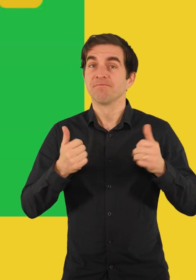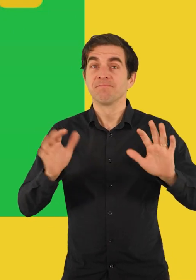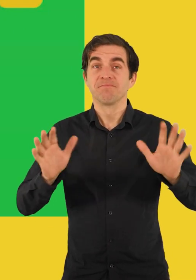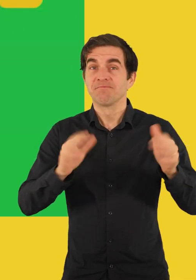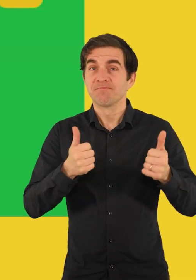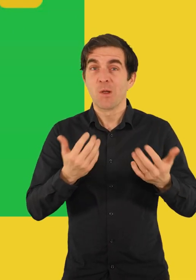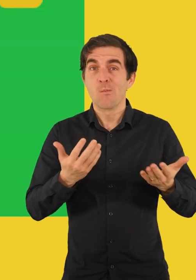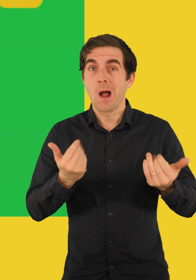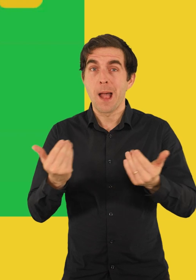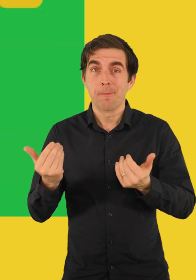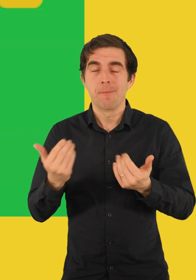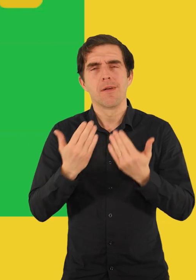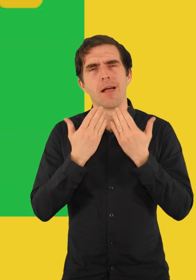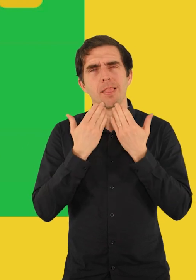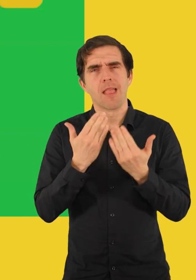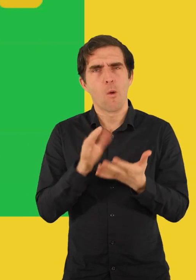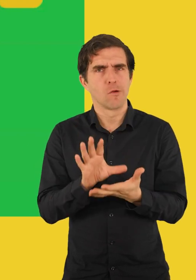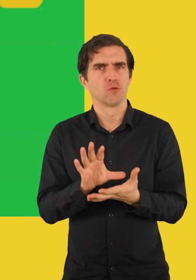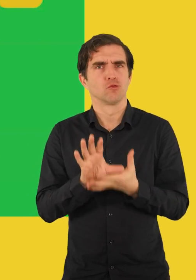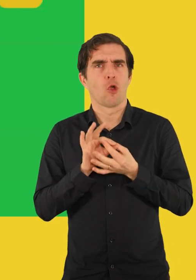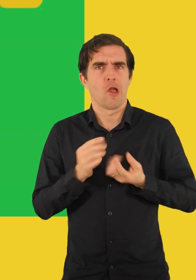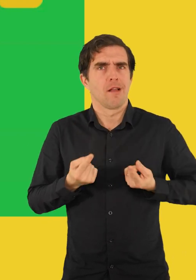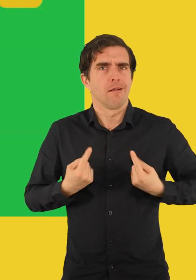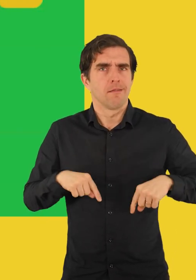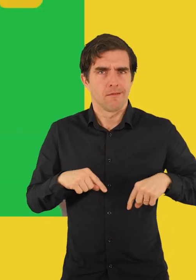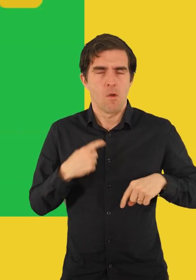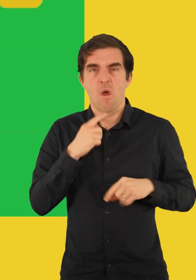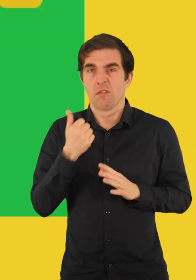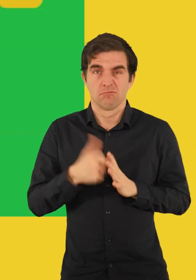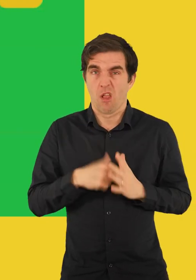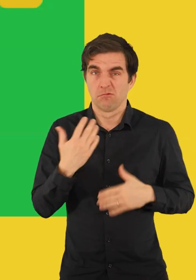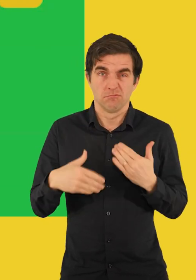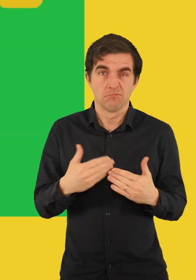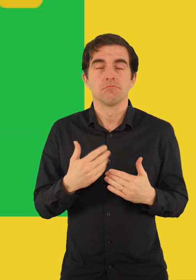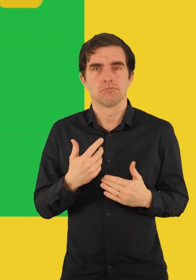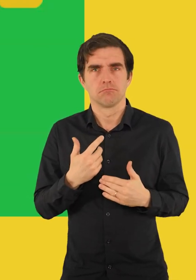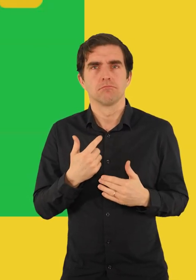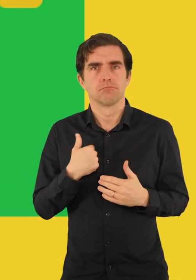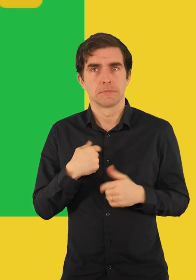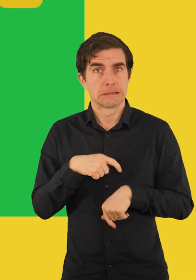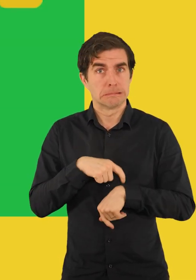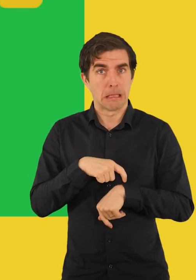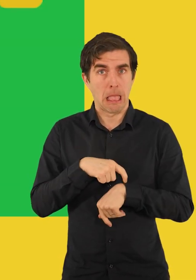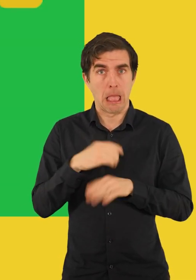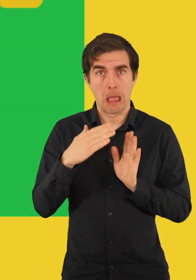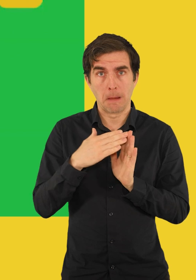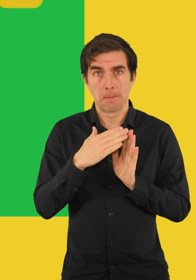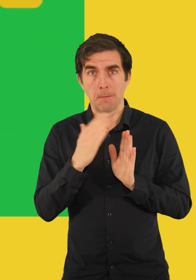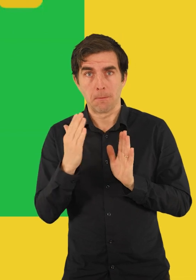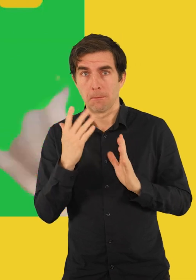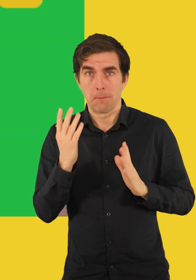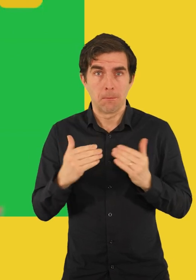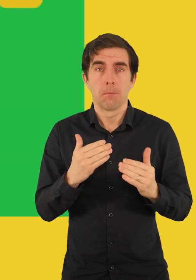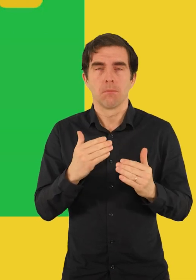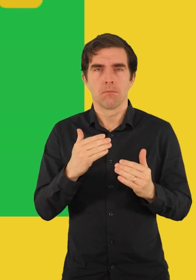Welcome everybody. Welcome. Thanks for joining us. I'll get started so we make the most of our time